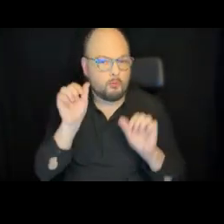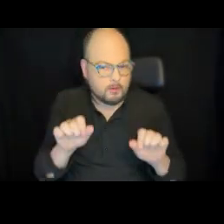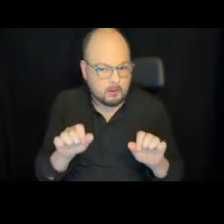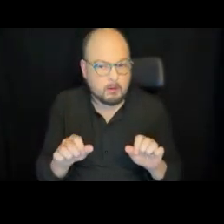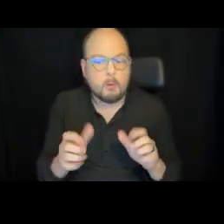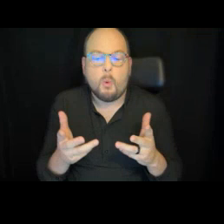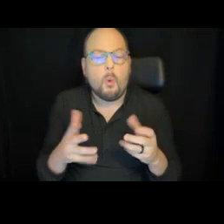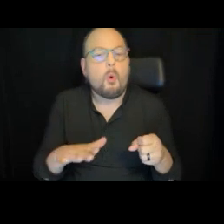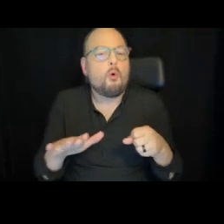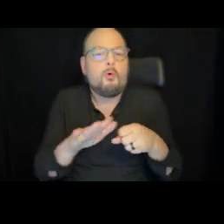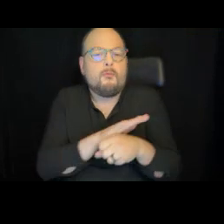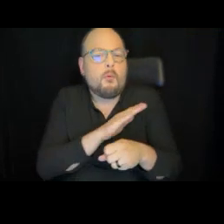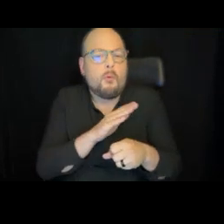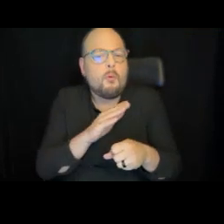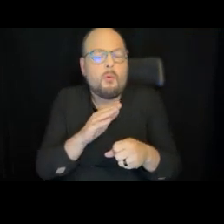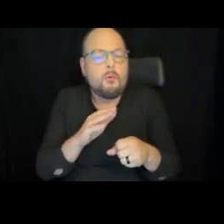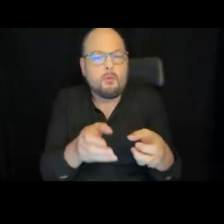removable cabinet.